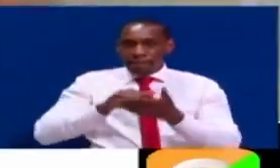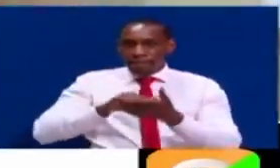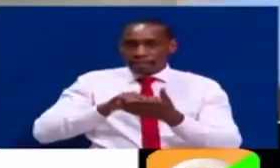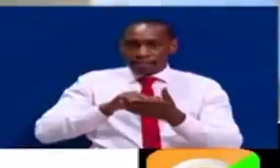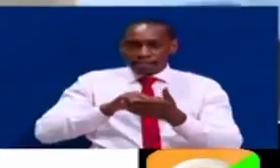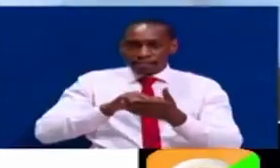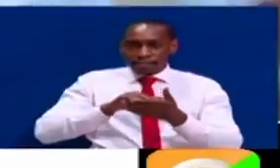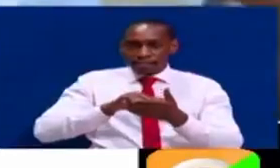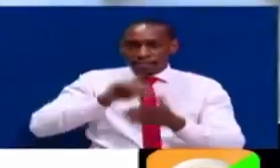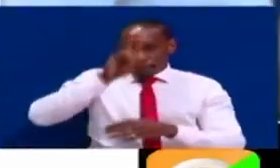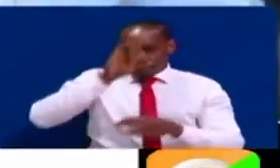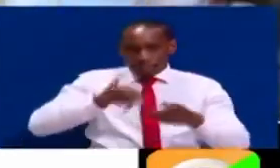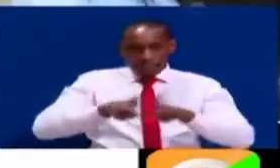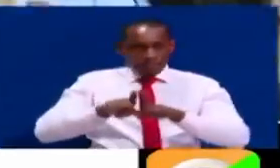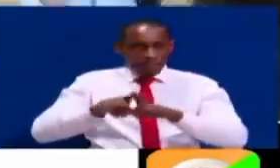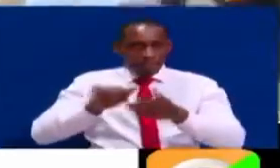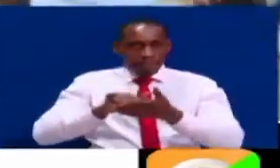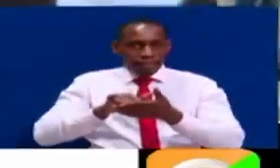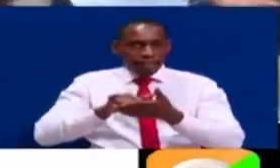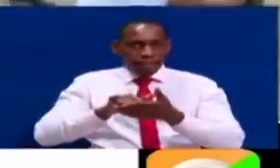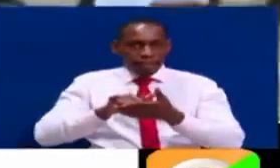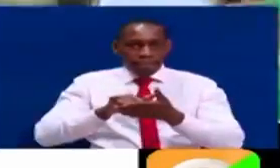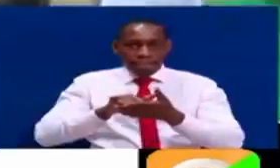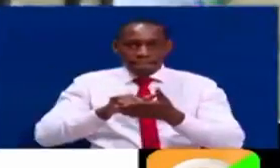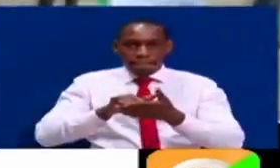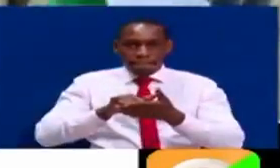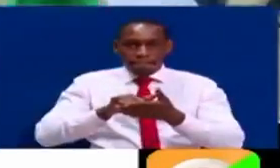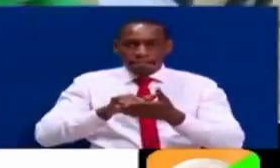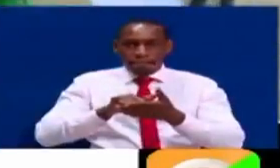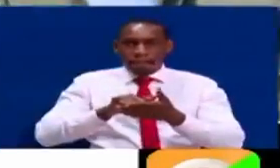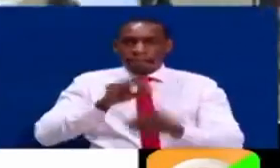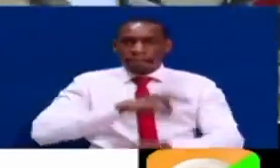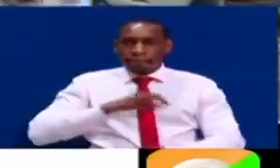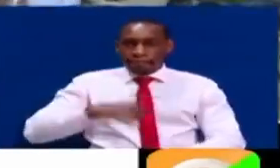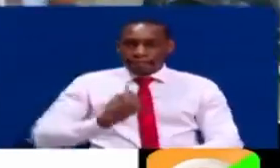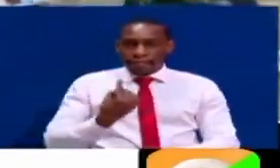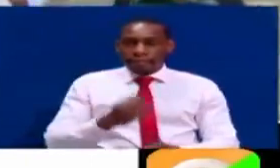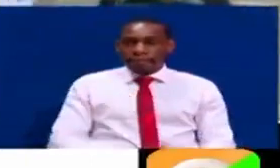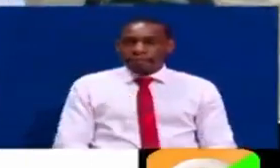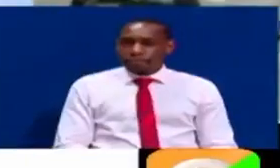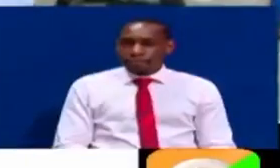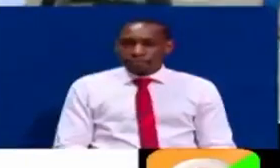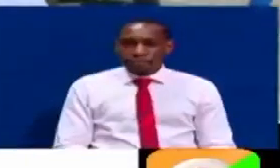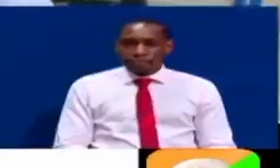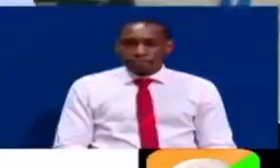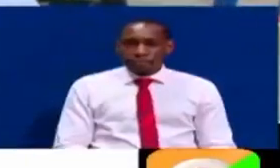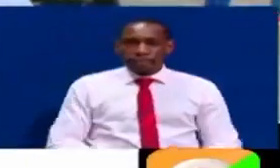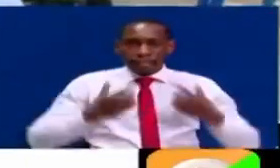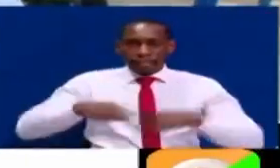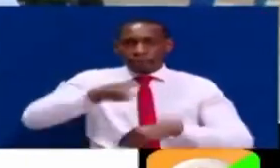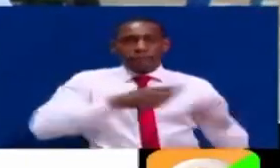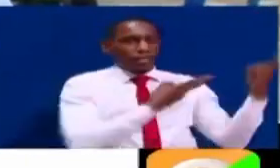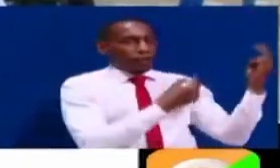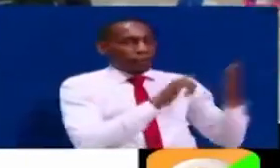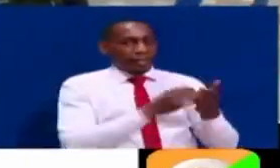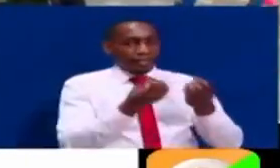they participated in and voraciously devoured the meat. I was make. Let us hope